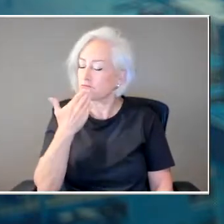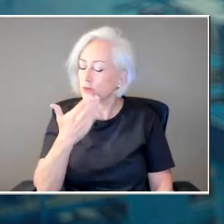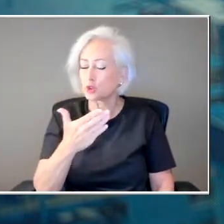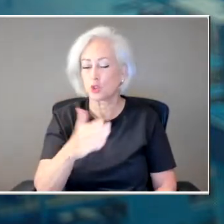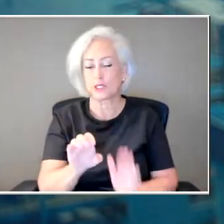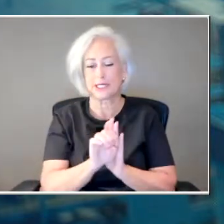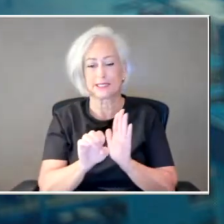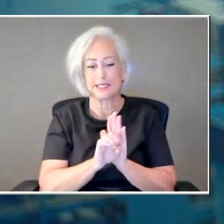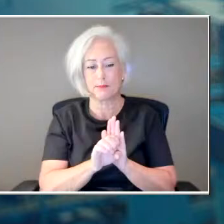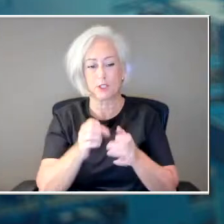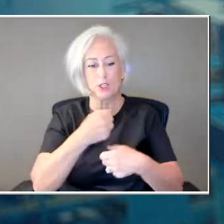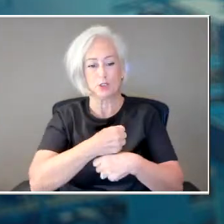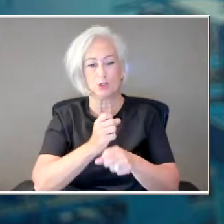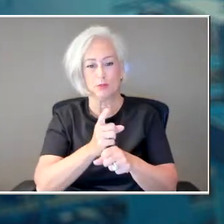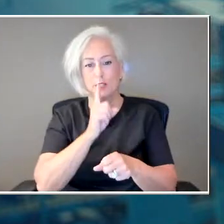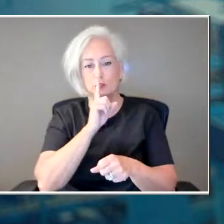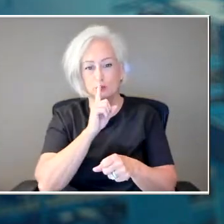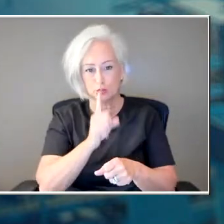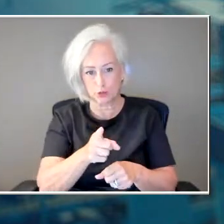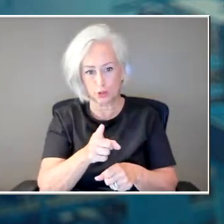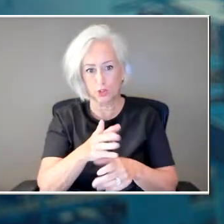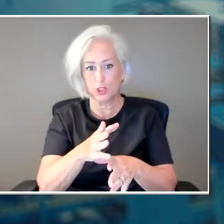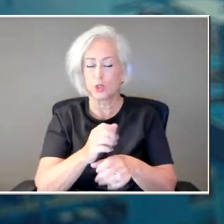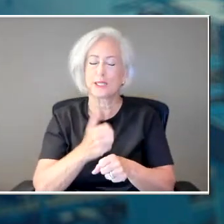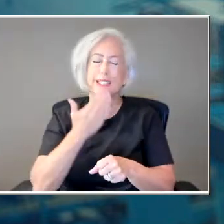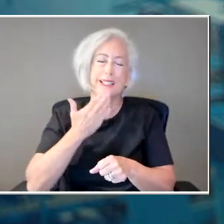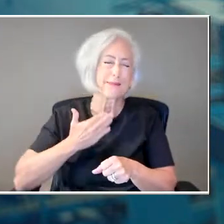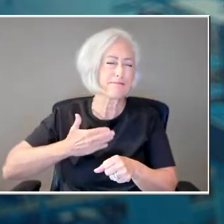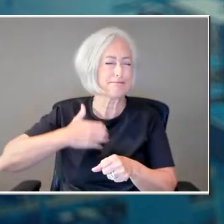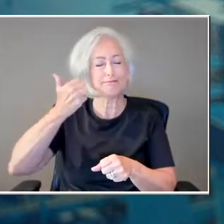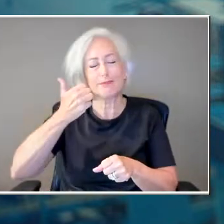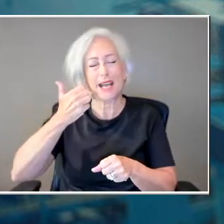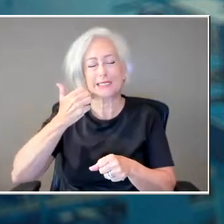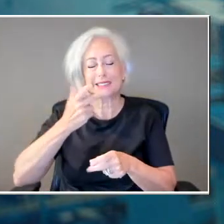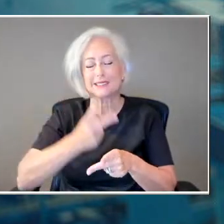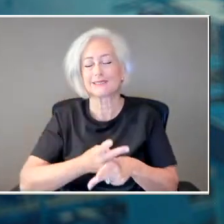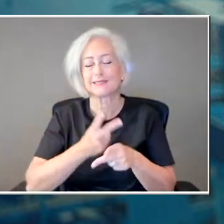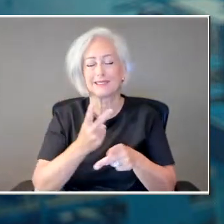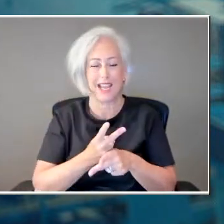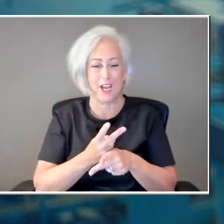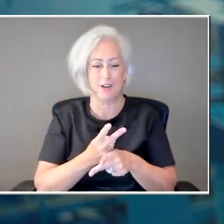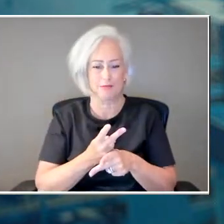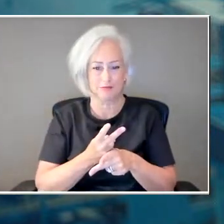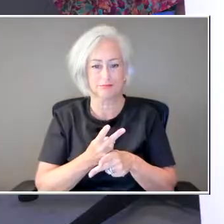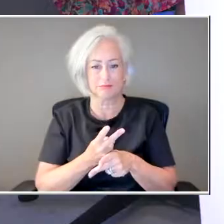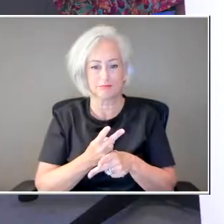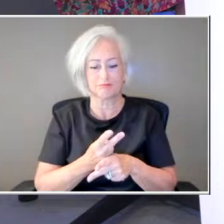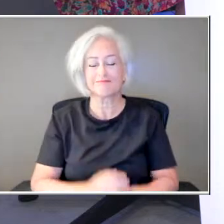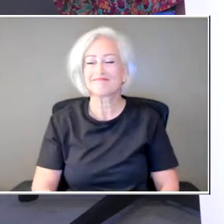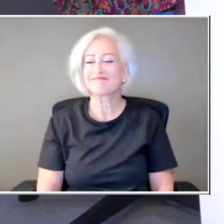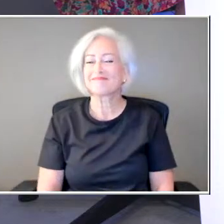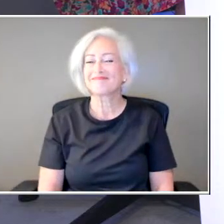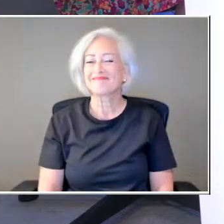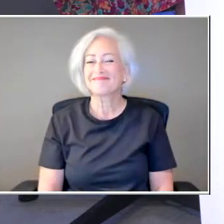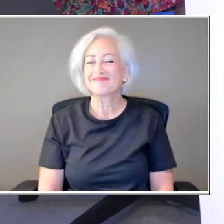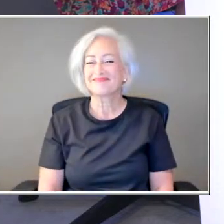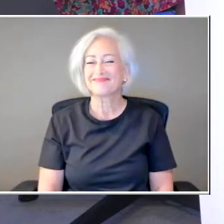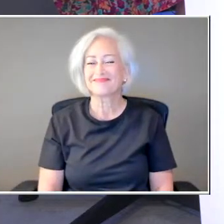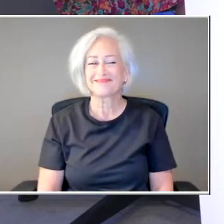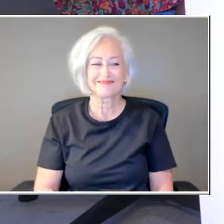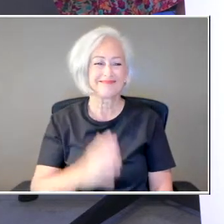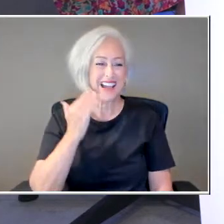that you're just getting the very best care across the board that is out there. Tracey, I know it's been a really rough year. It